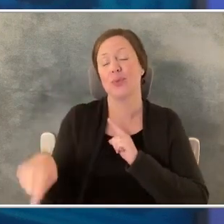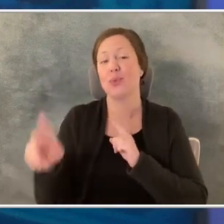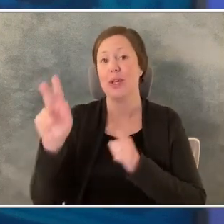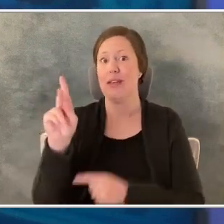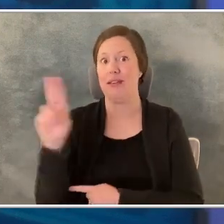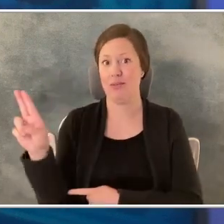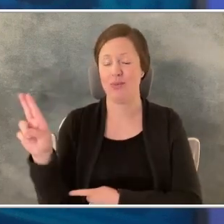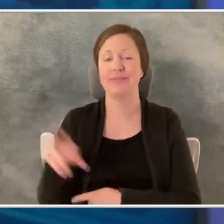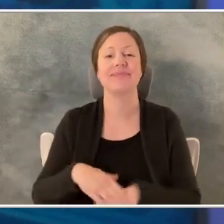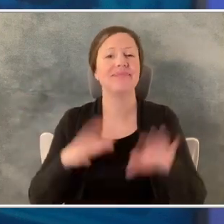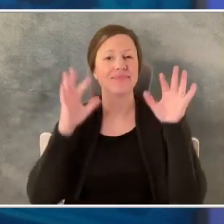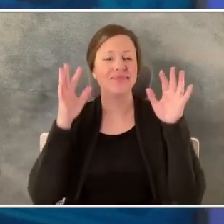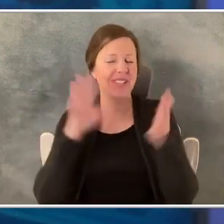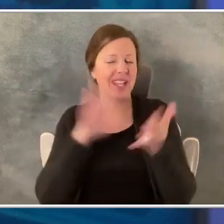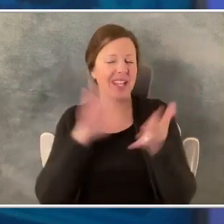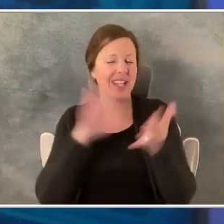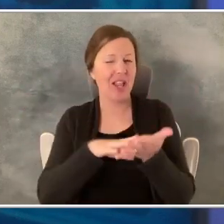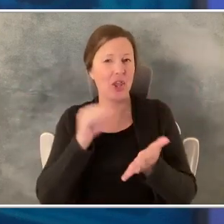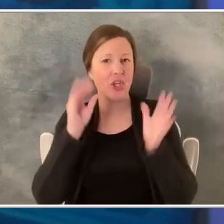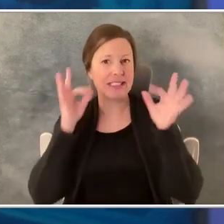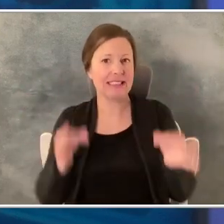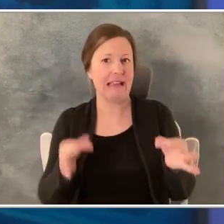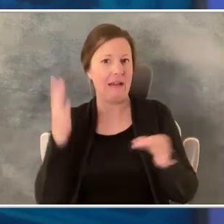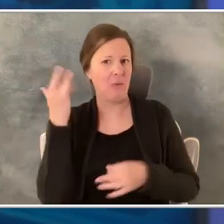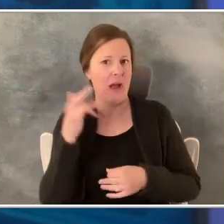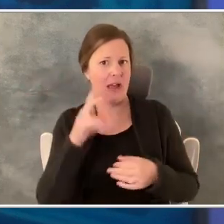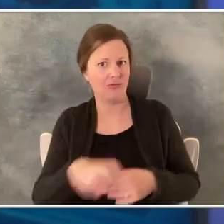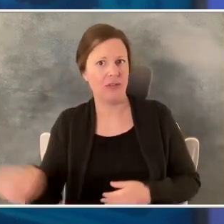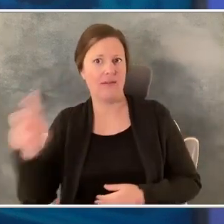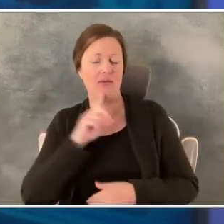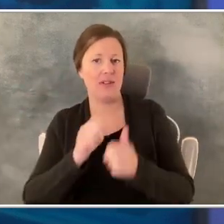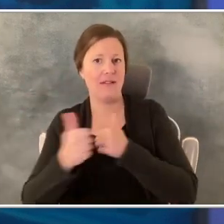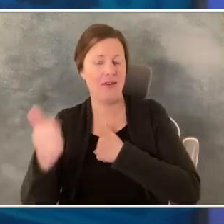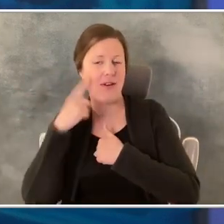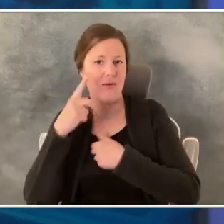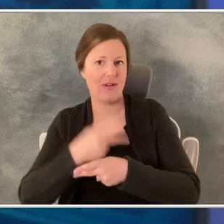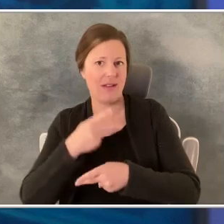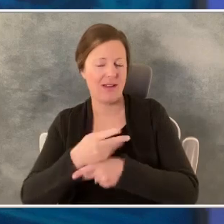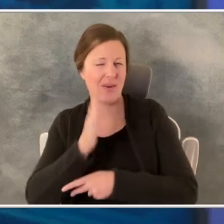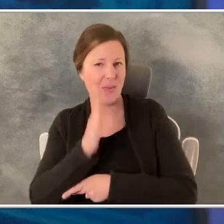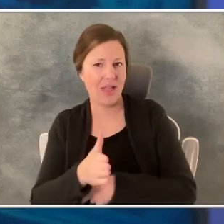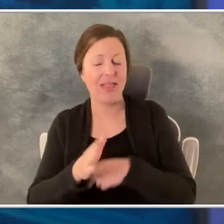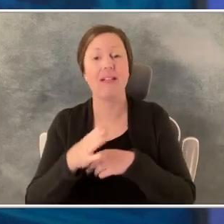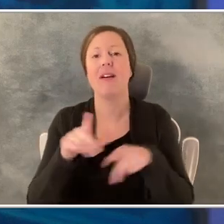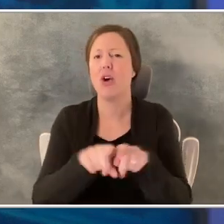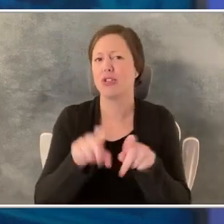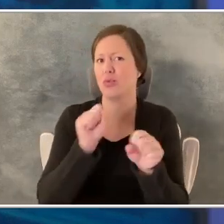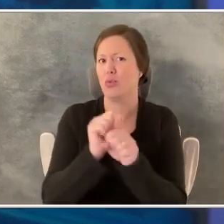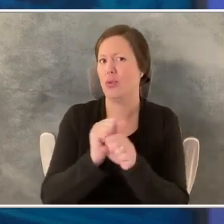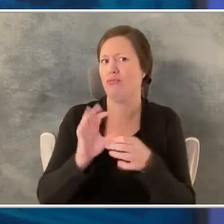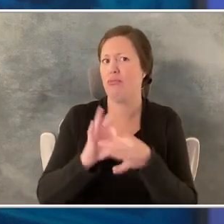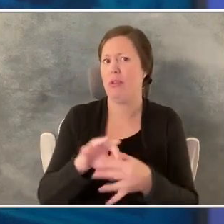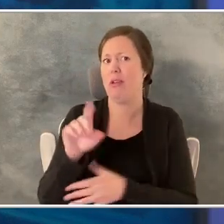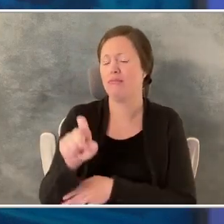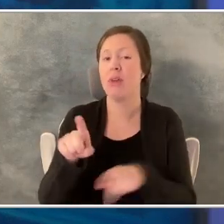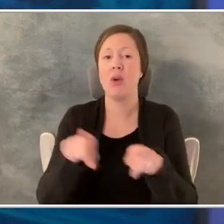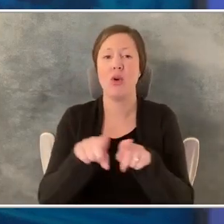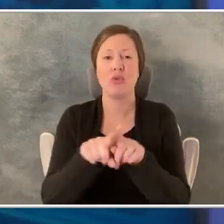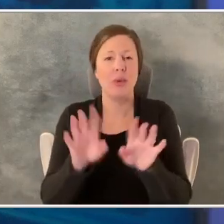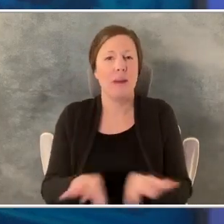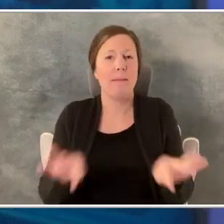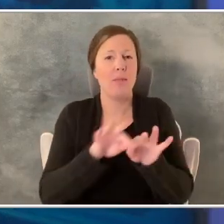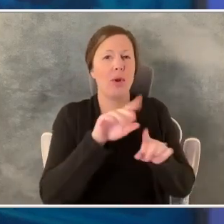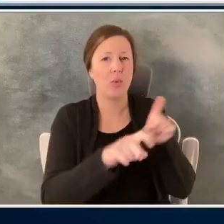travel so far for his care, and if this could be a work-related cancer. Plus, what questions men should be asking their